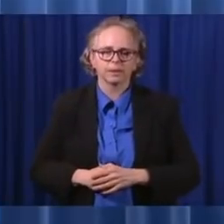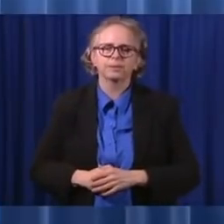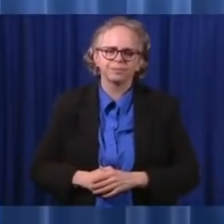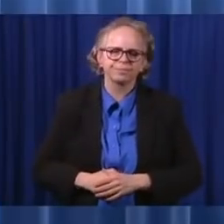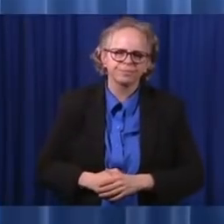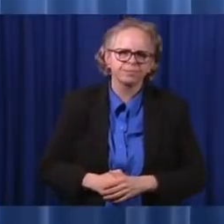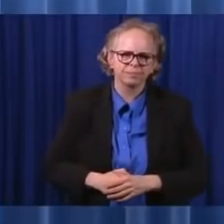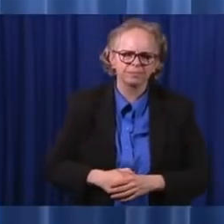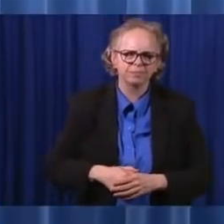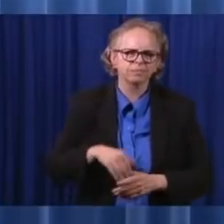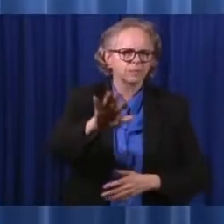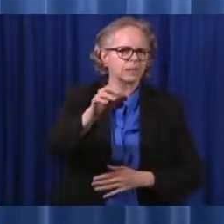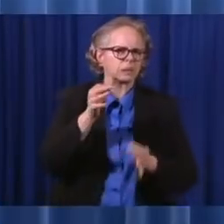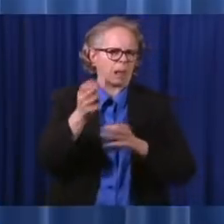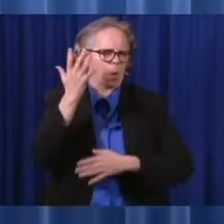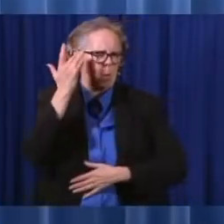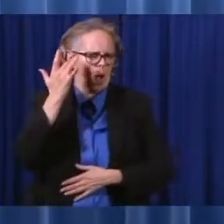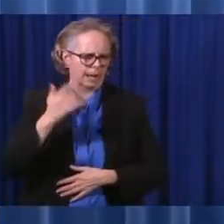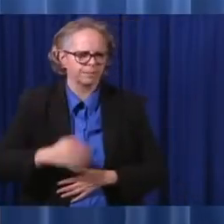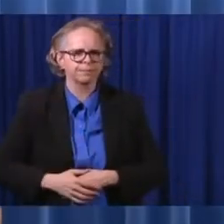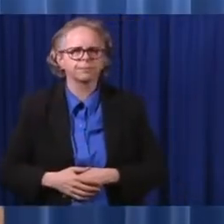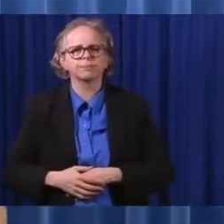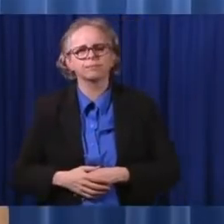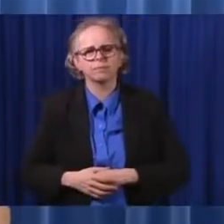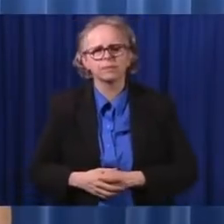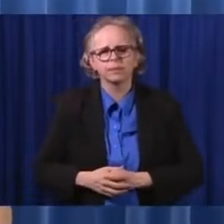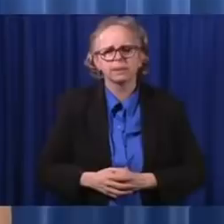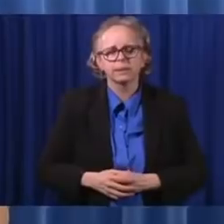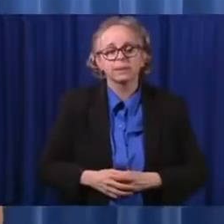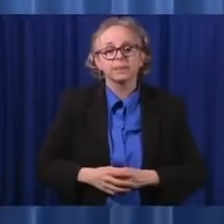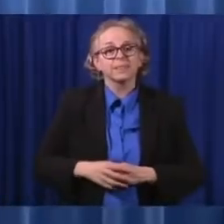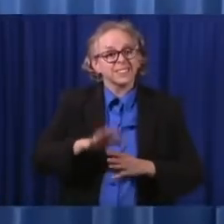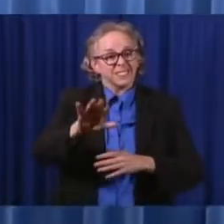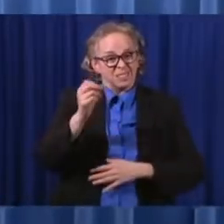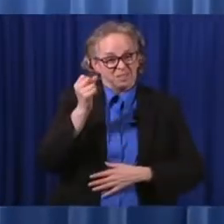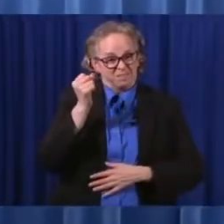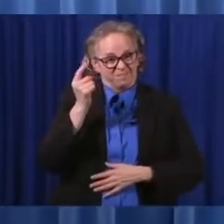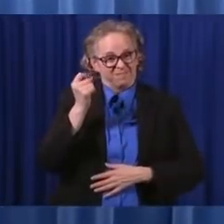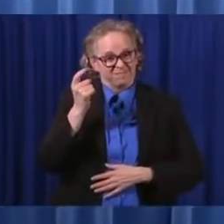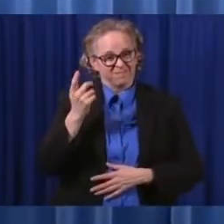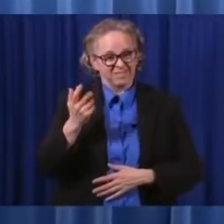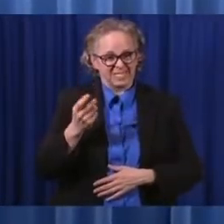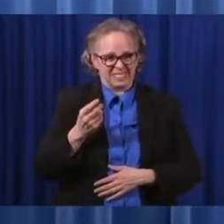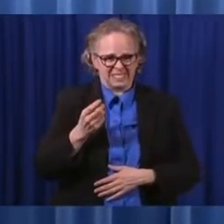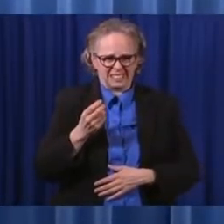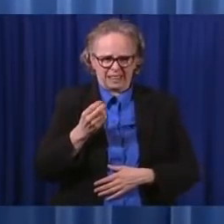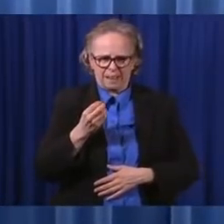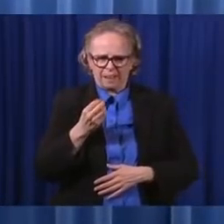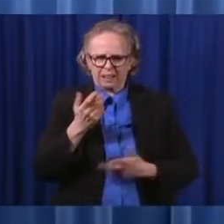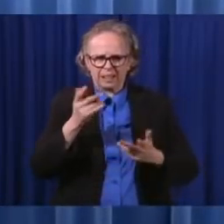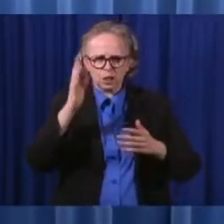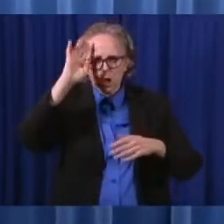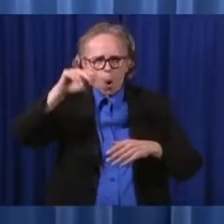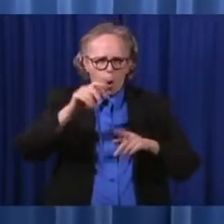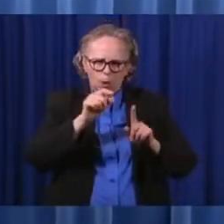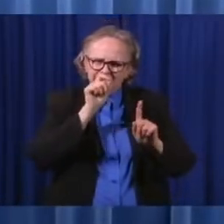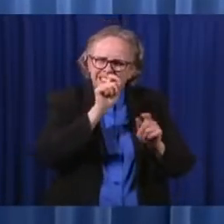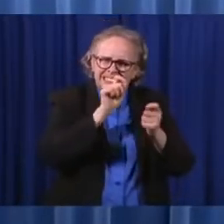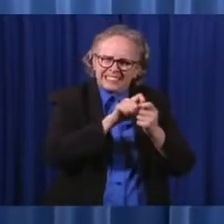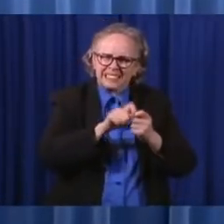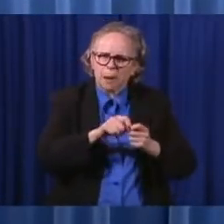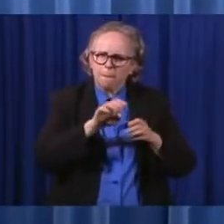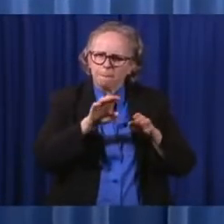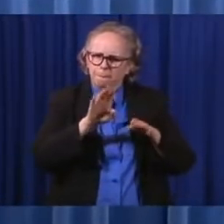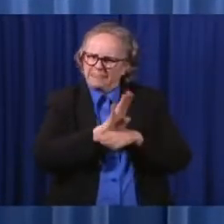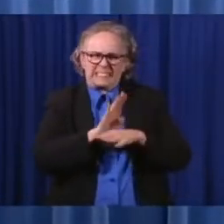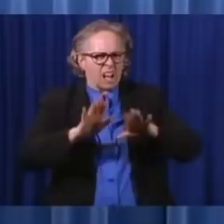here. There are still a few categories of businesses that have not been reopened. Let me just